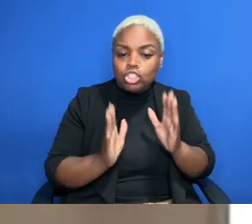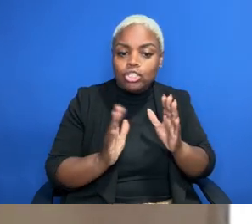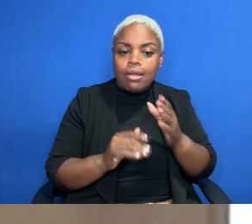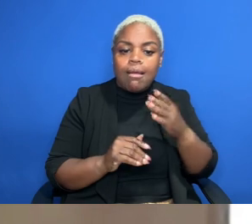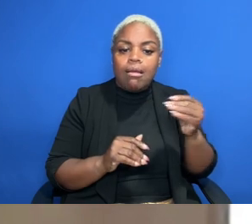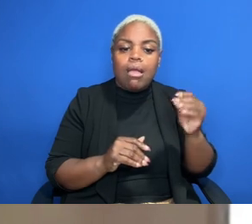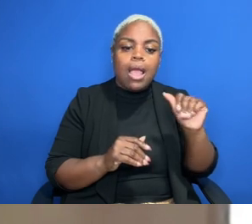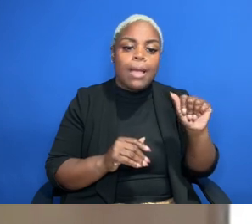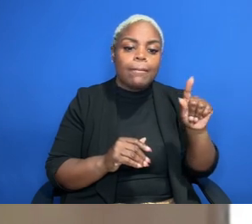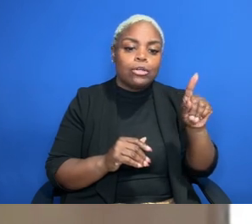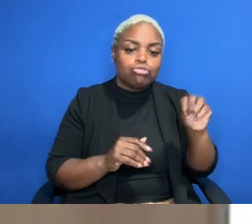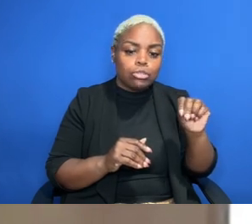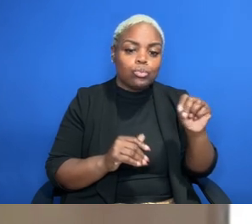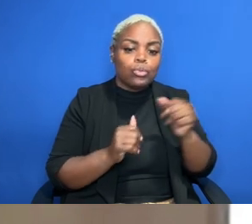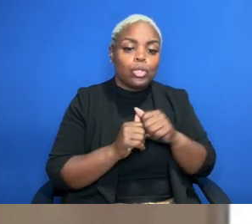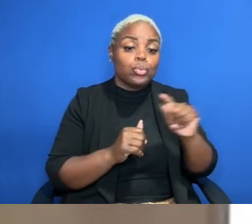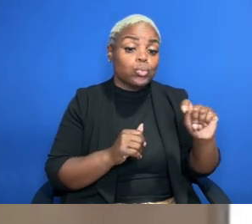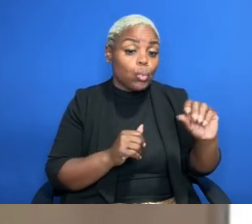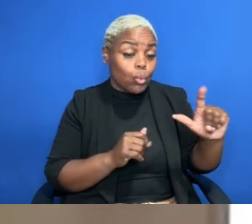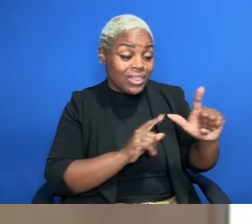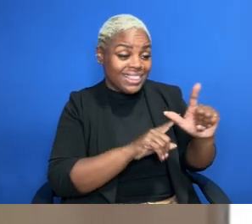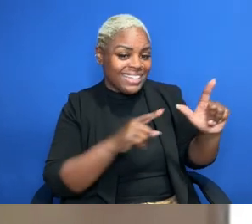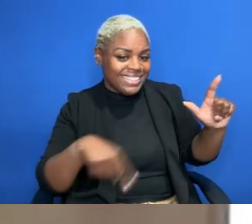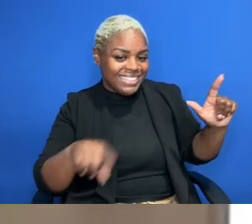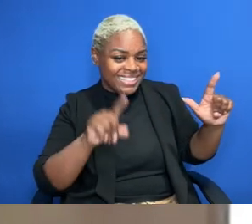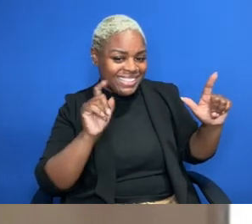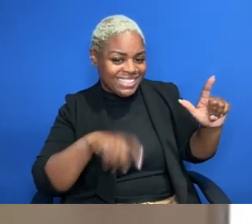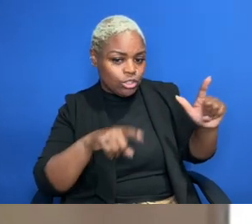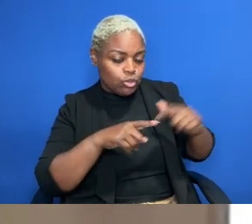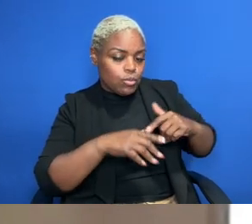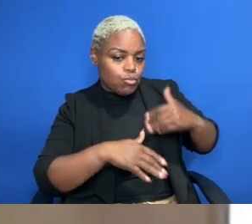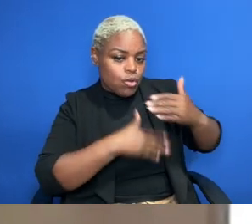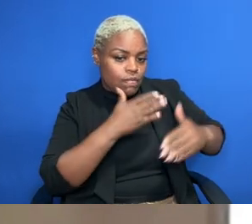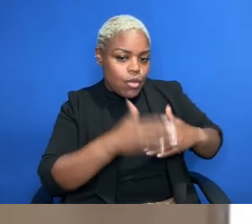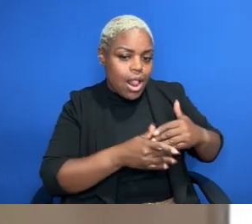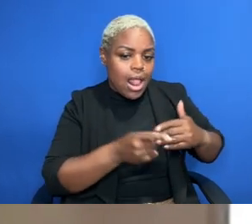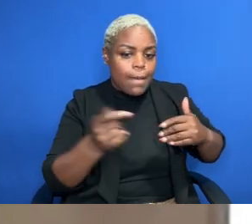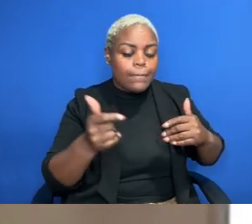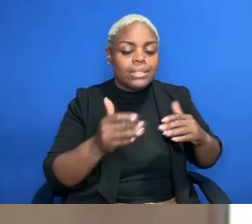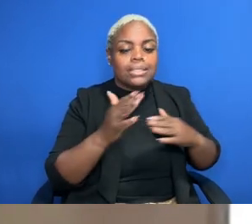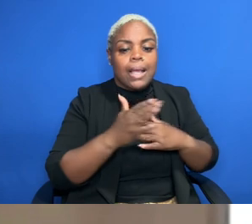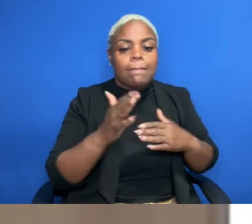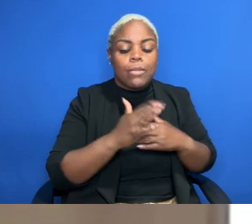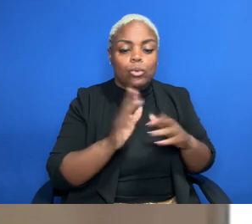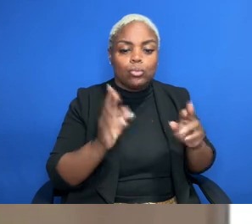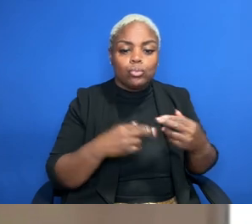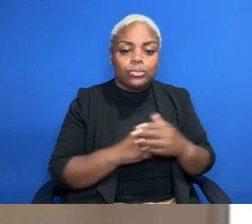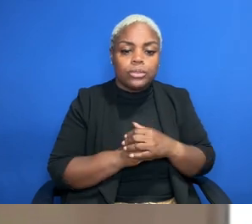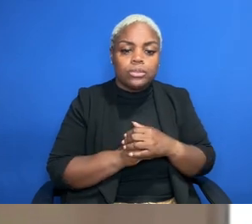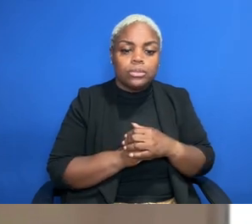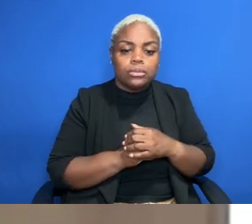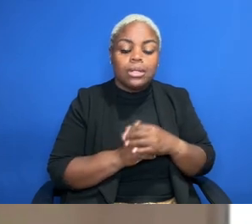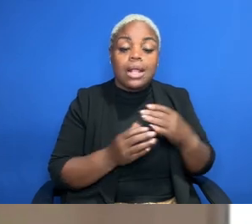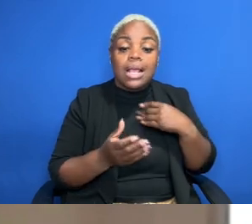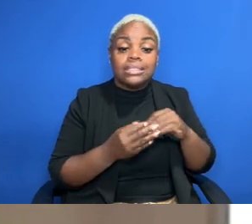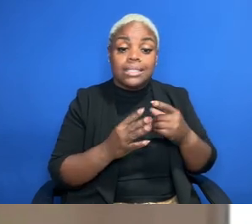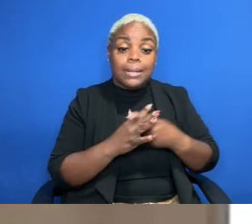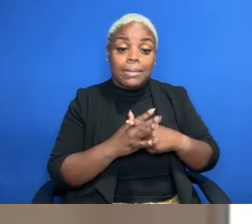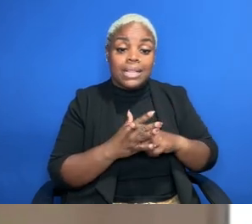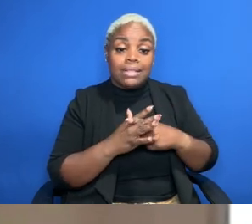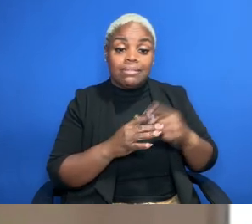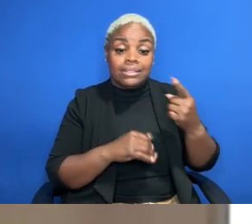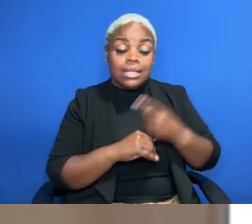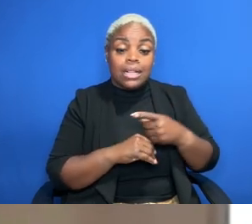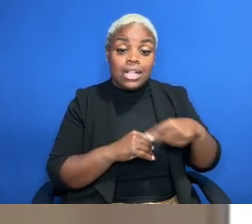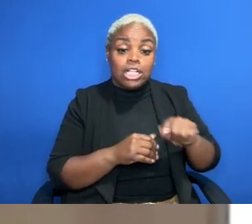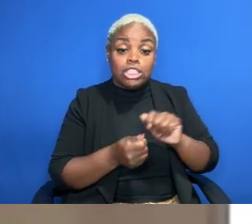being to provide teachers and administrators with tools they need to move away and eliminate the use of timeout rooms. As